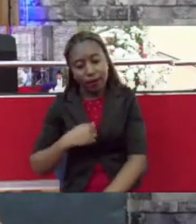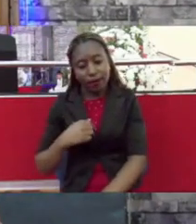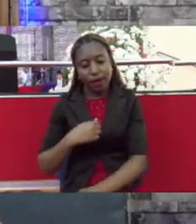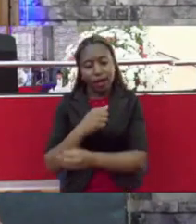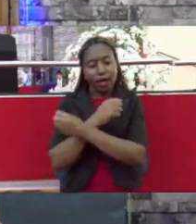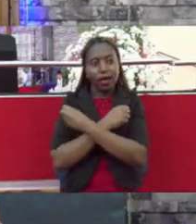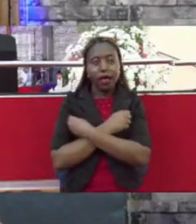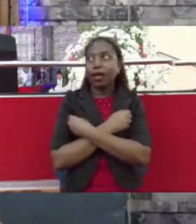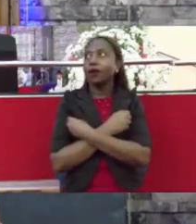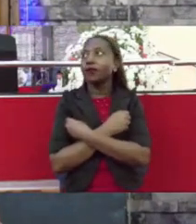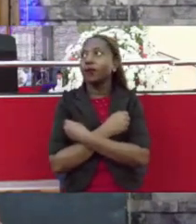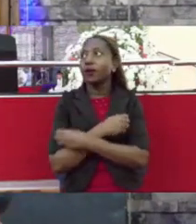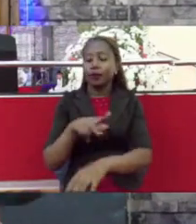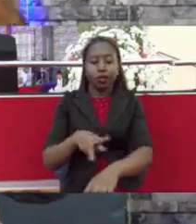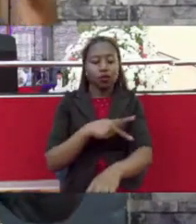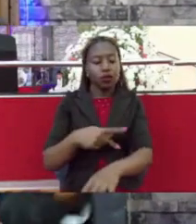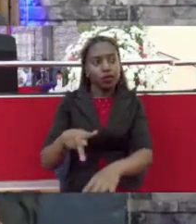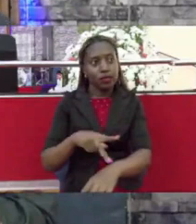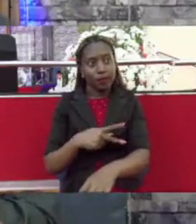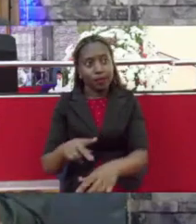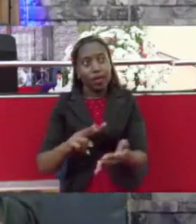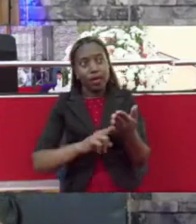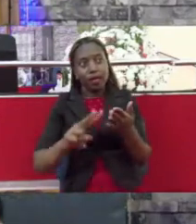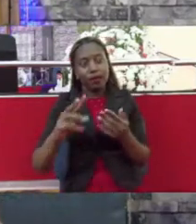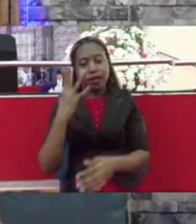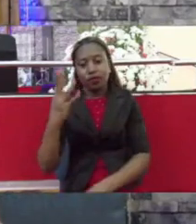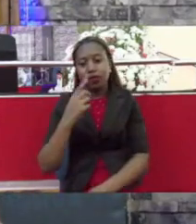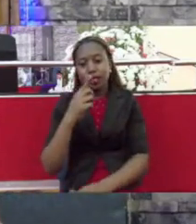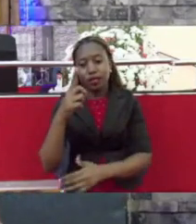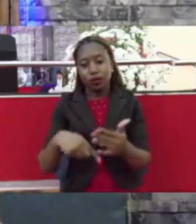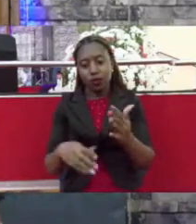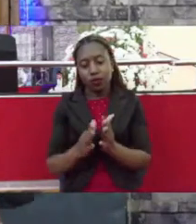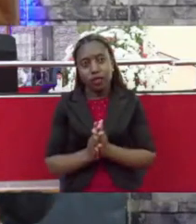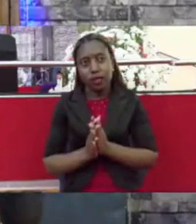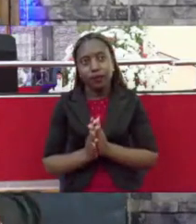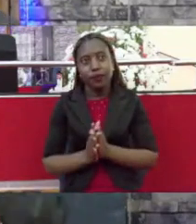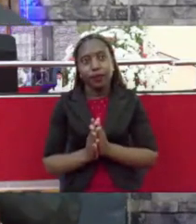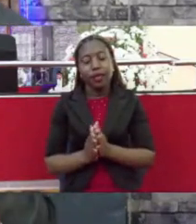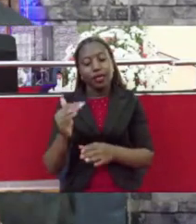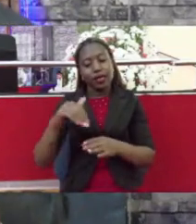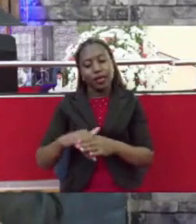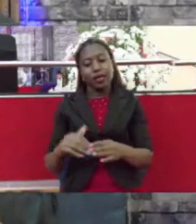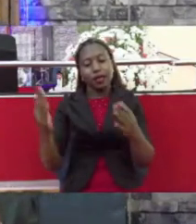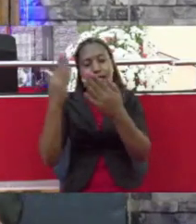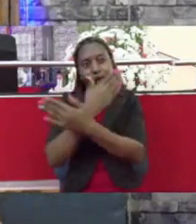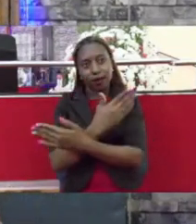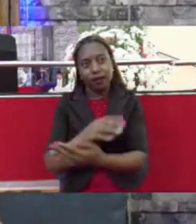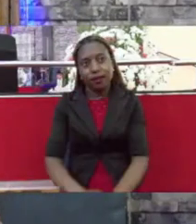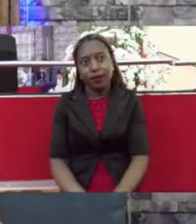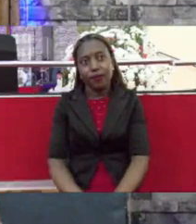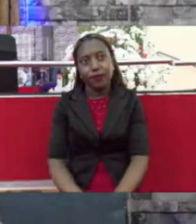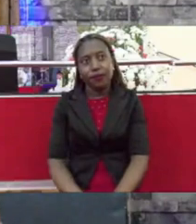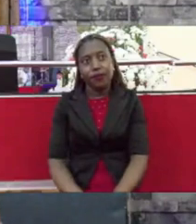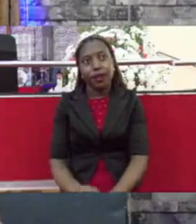Zaburi 112. So in verse 4 it says, pale ine inasema, that even in darkness, hata katika giza, light